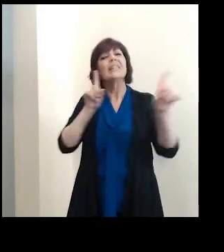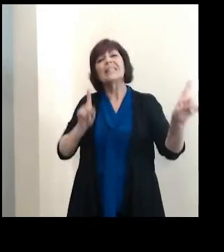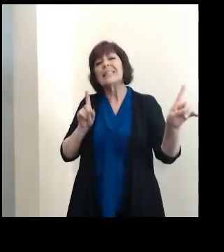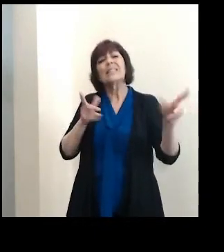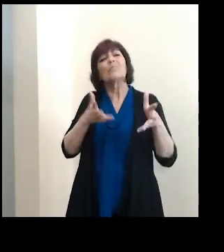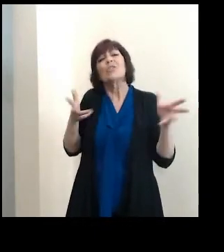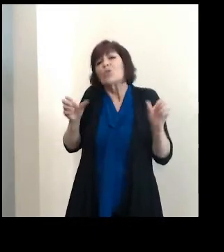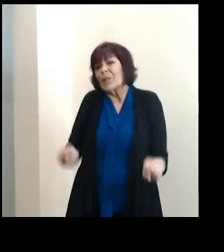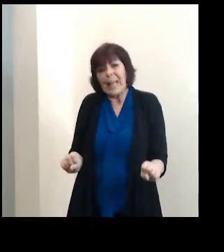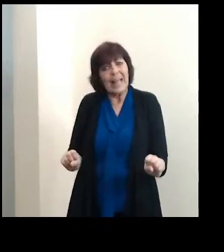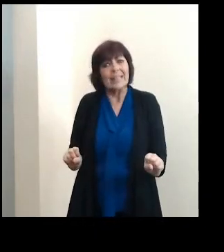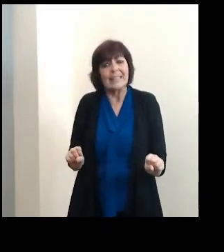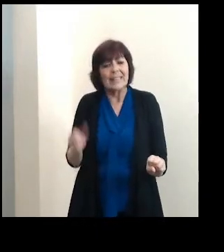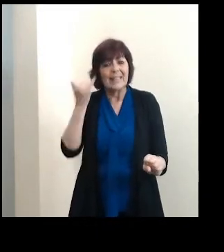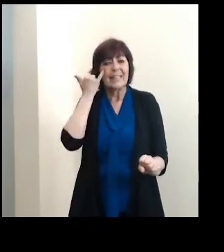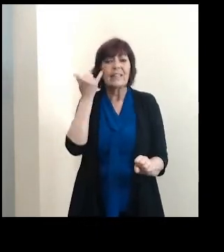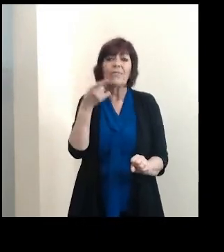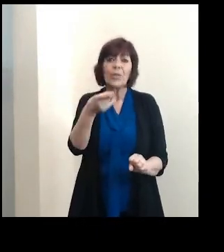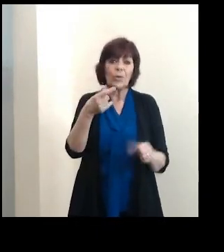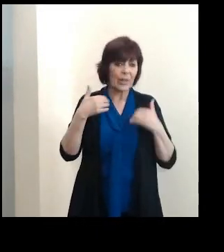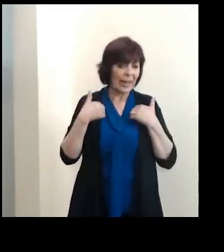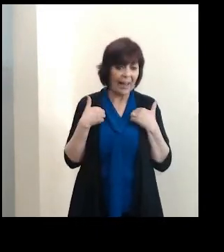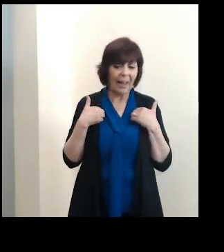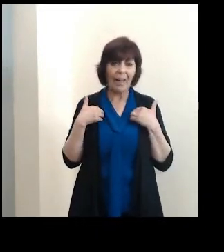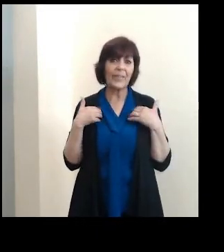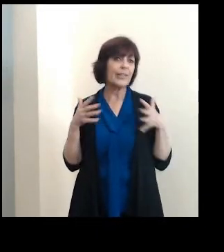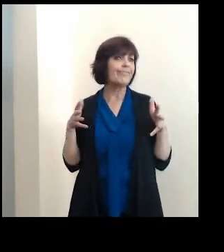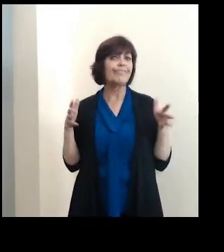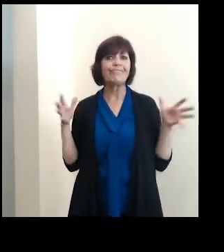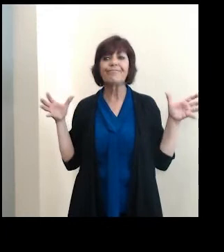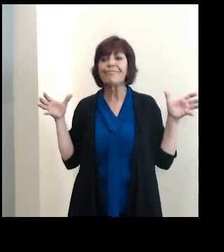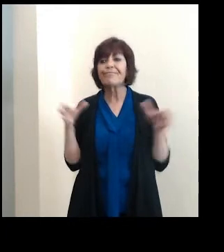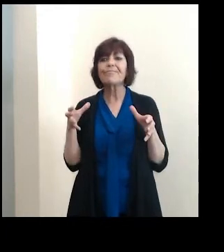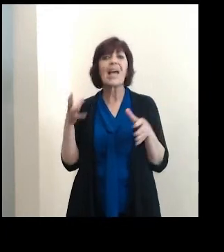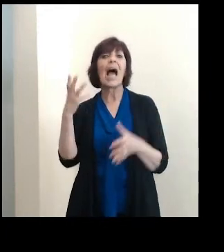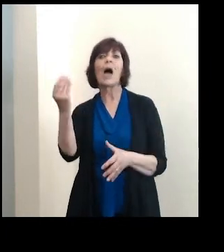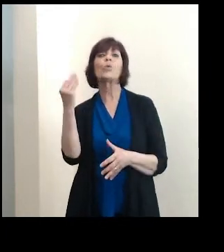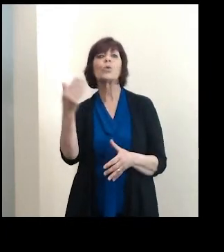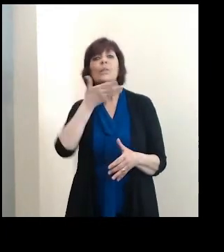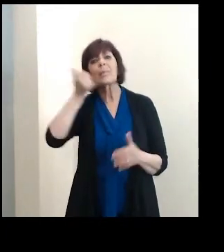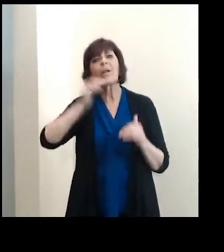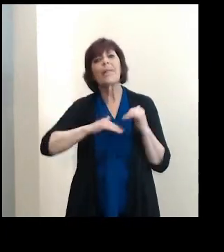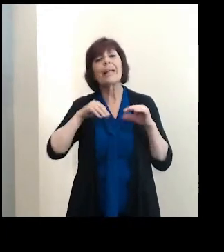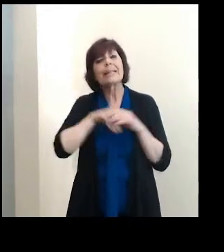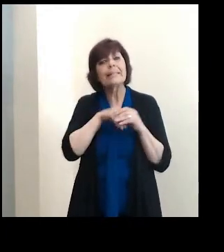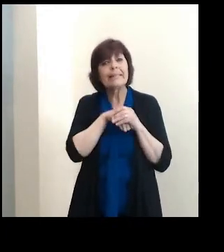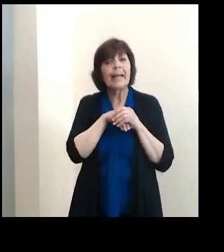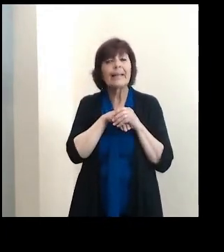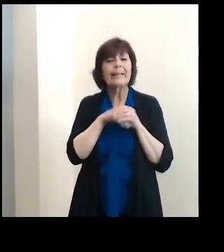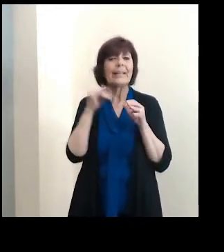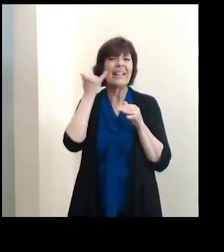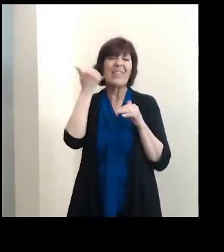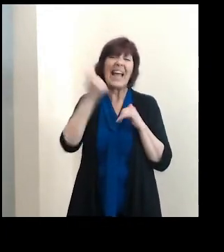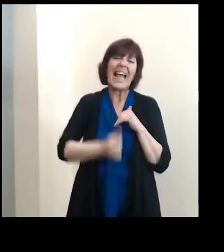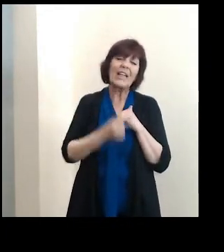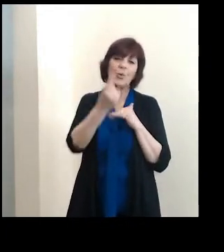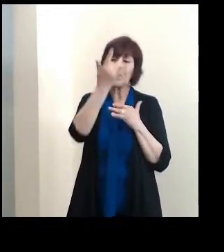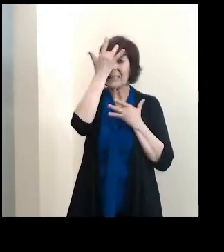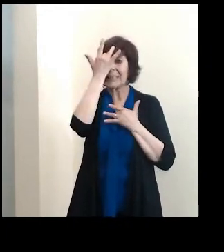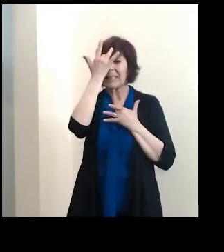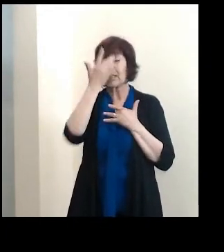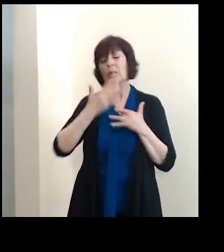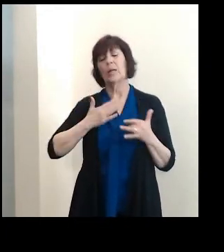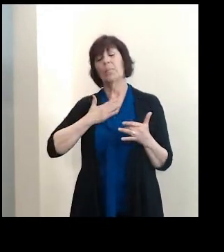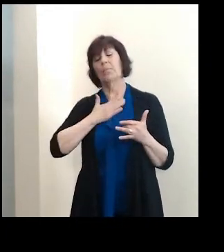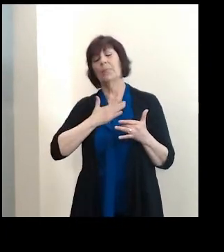much as you can. If you're going to have any type of get-togethers, outdoors is safer than indoors. And if anybody is sick, please stay